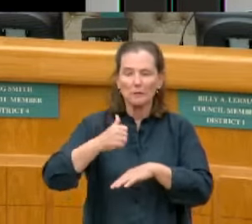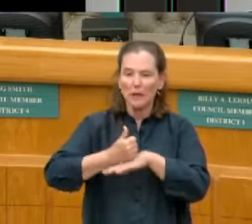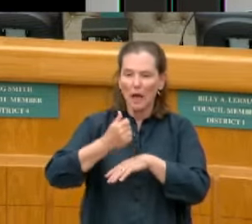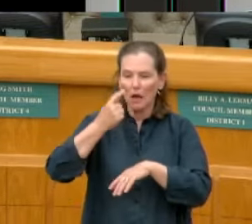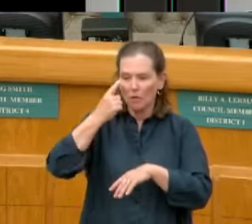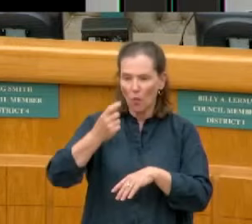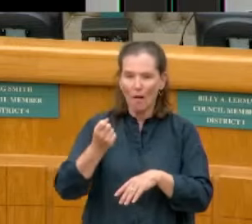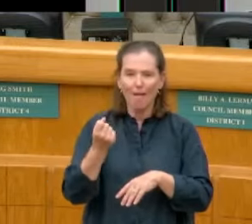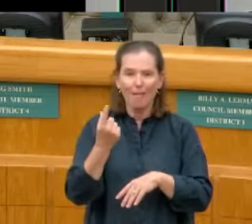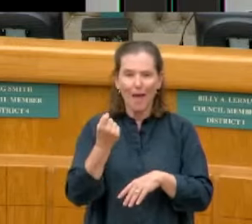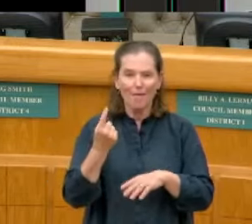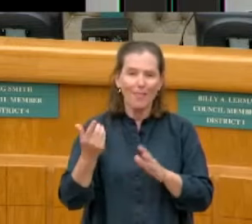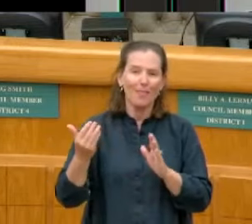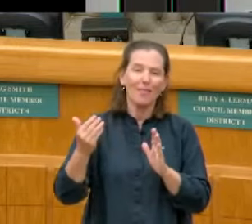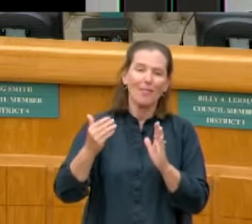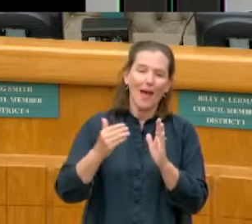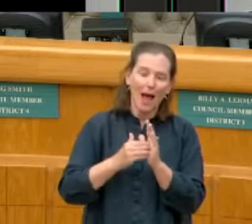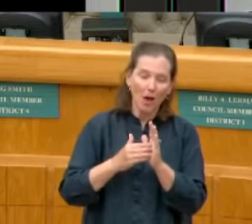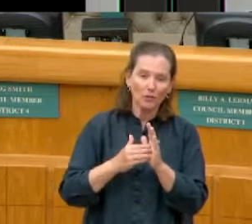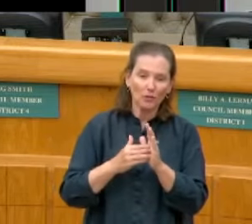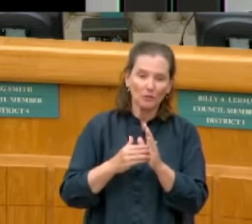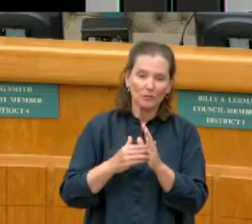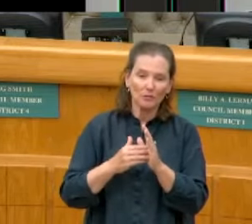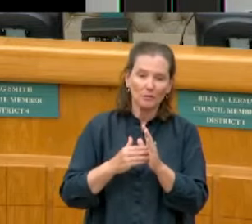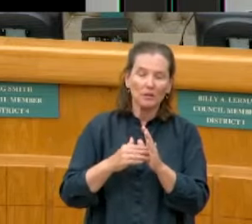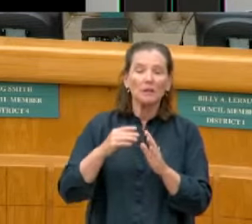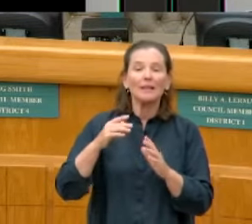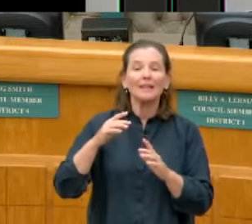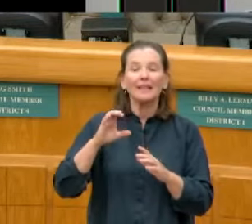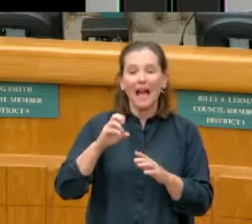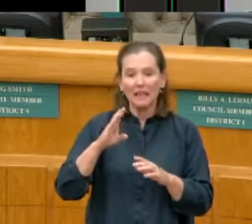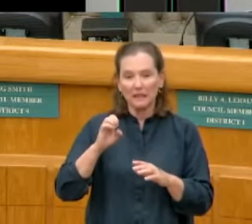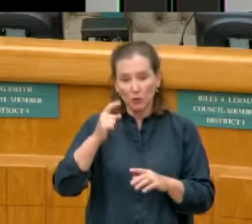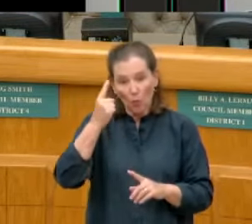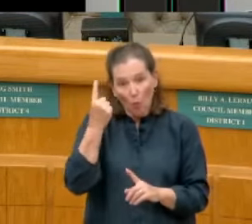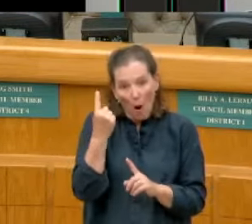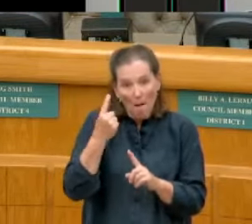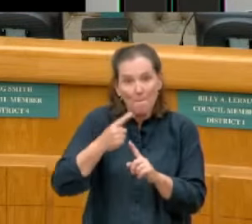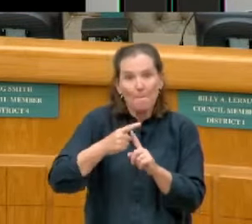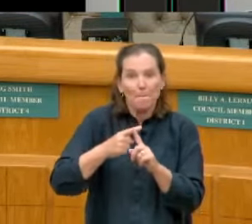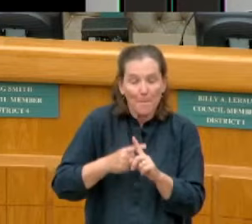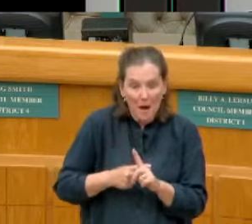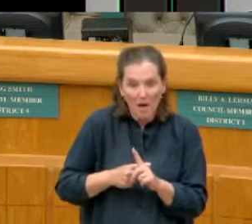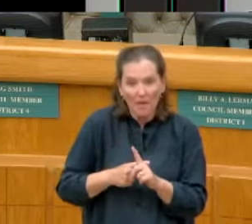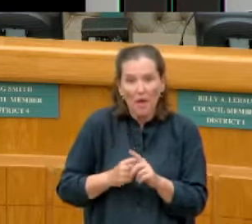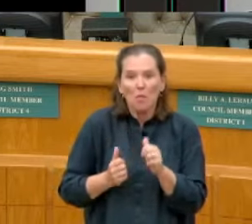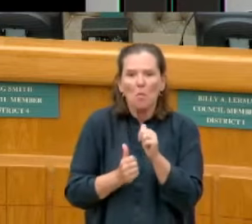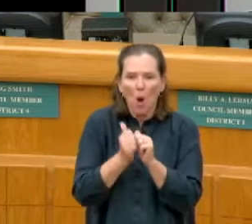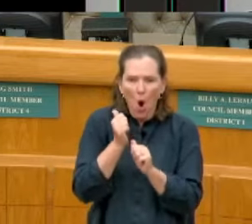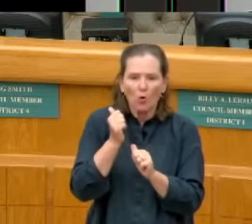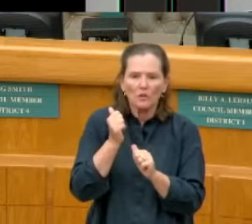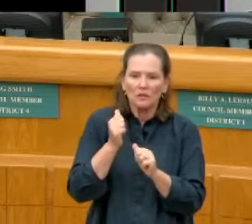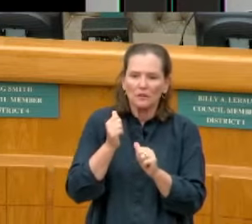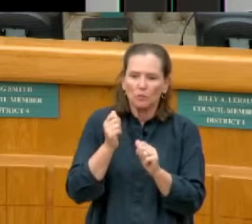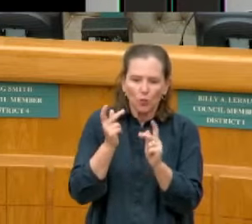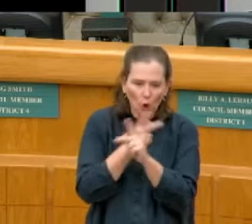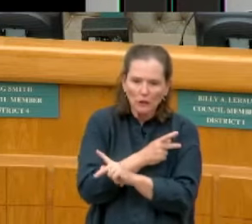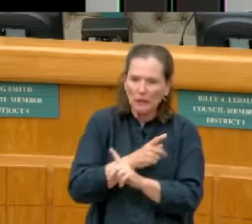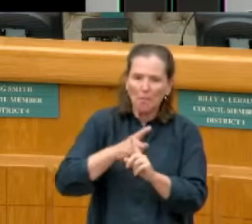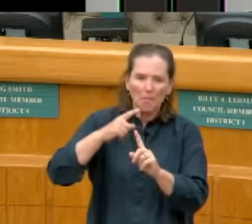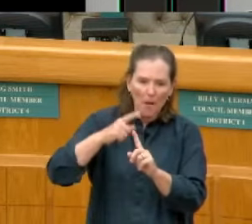11,945 COVID cases, the most ever in 1 month, ever since the beginning of this pandemic. 15